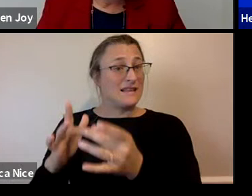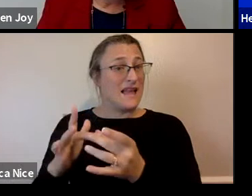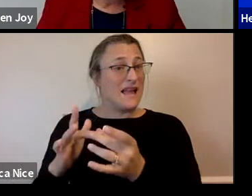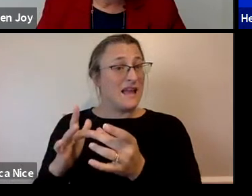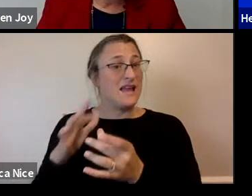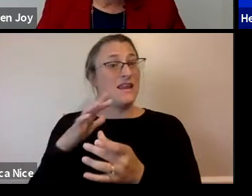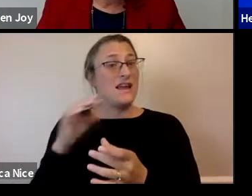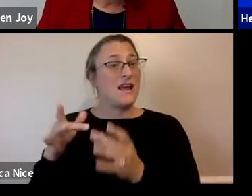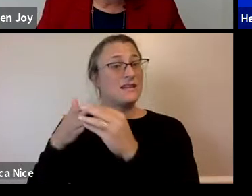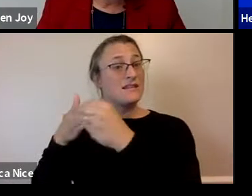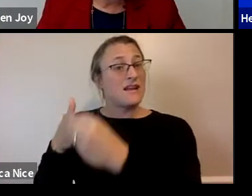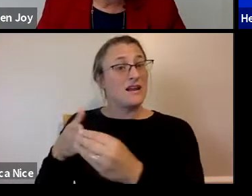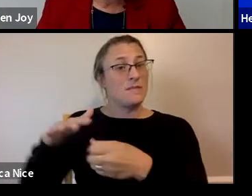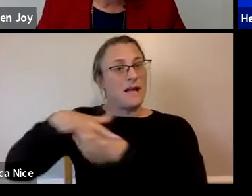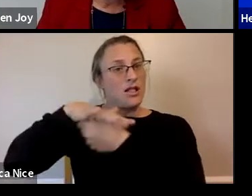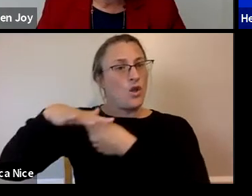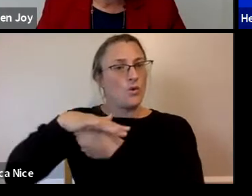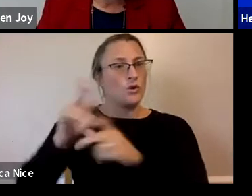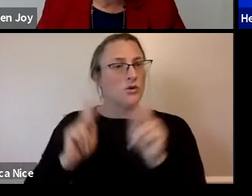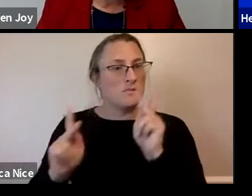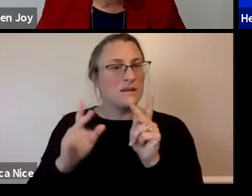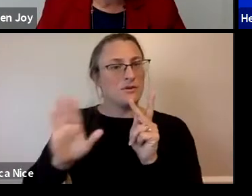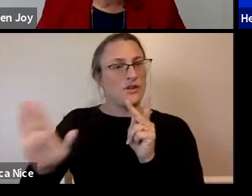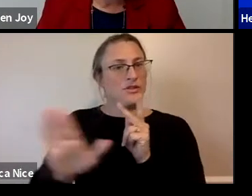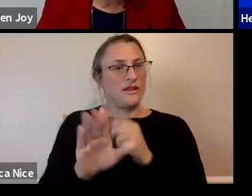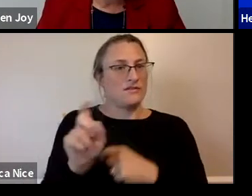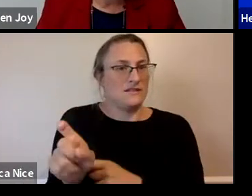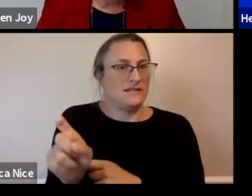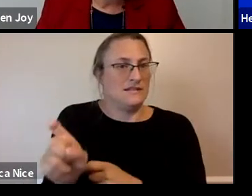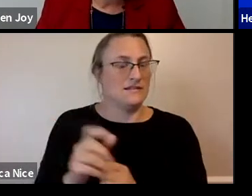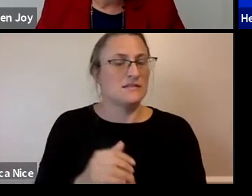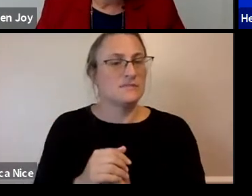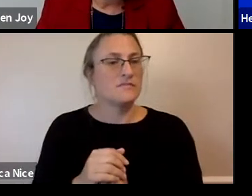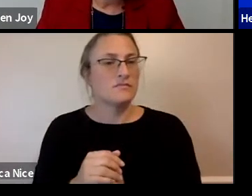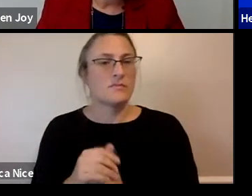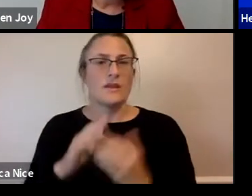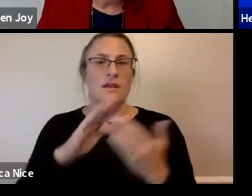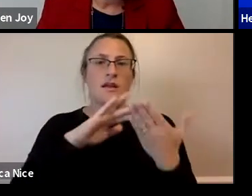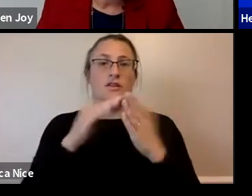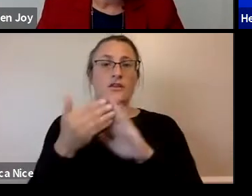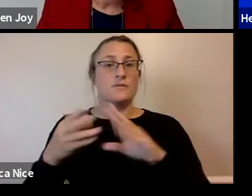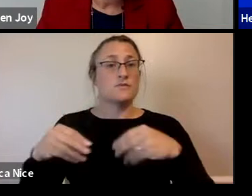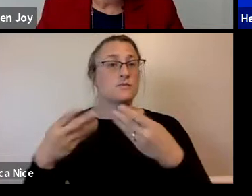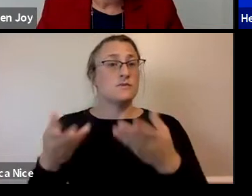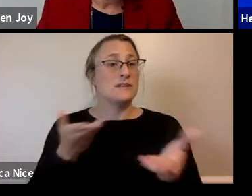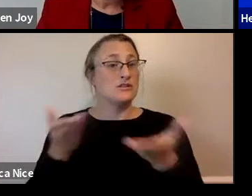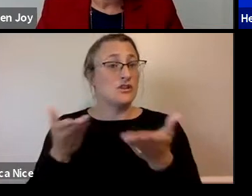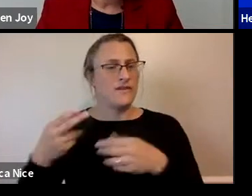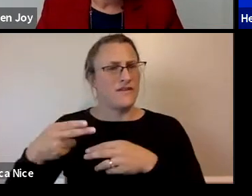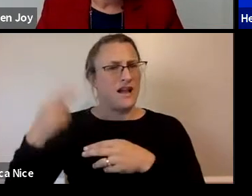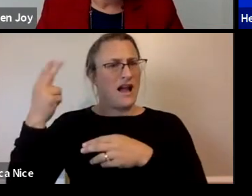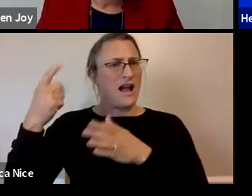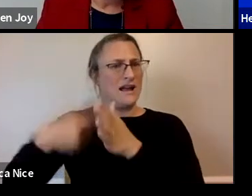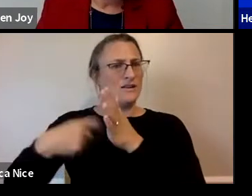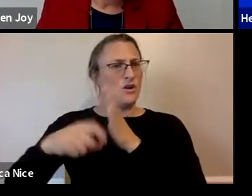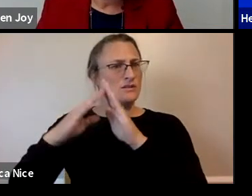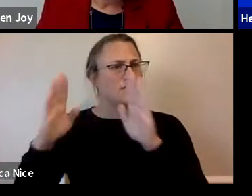local needs. The communities that we serve have faced high housing costs and high rates